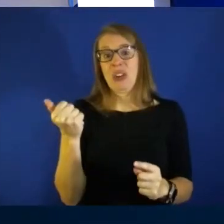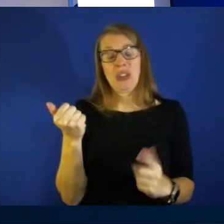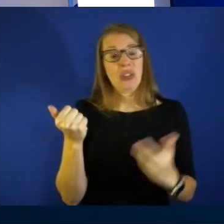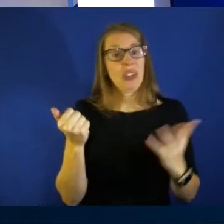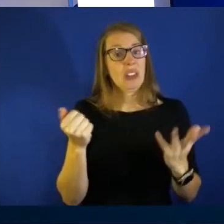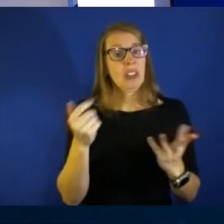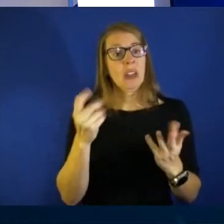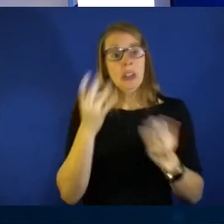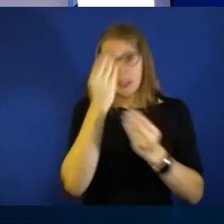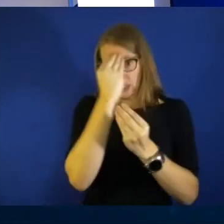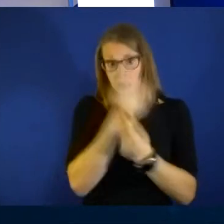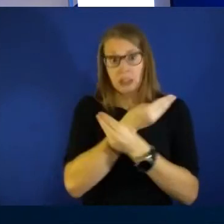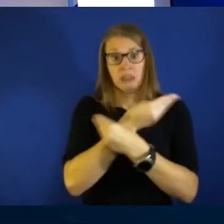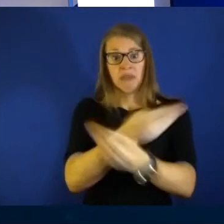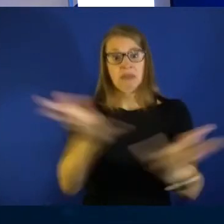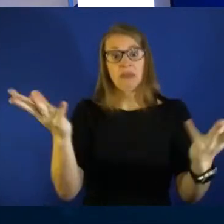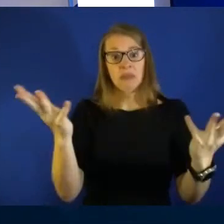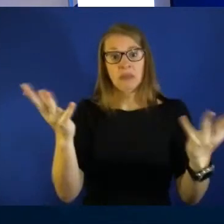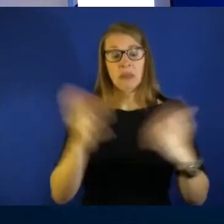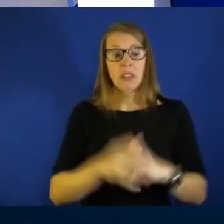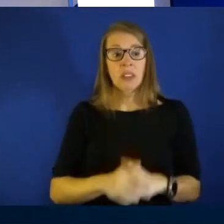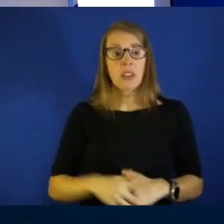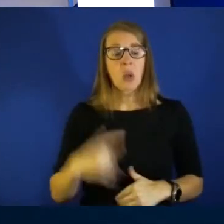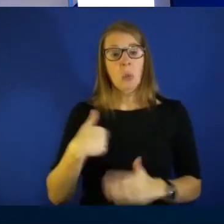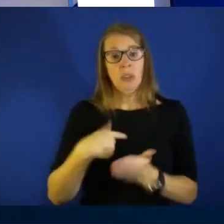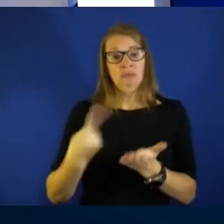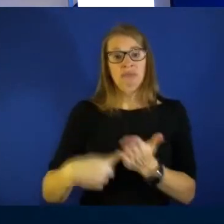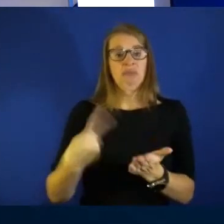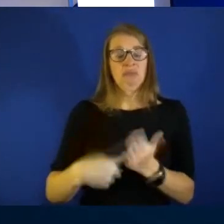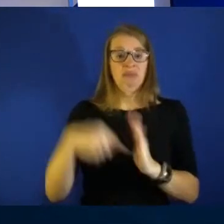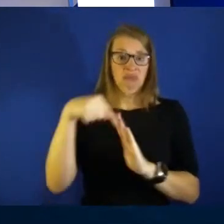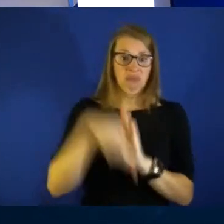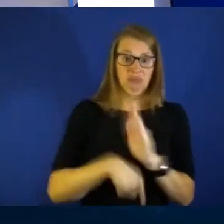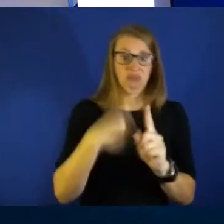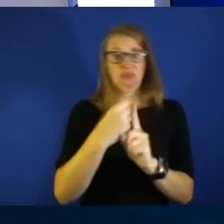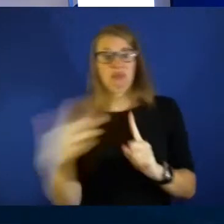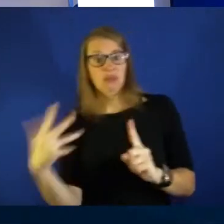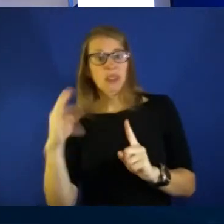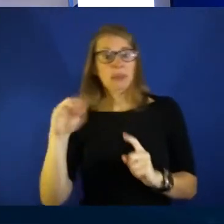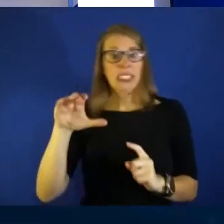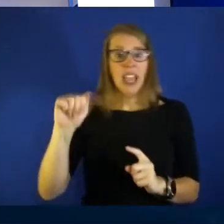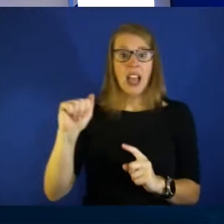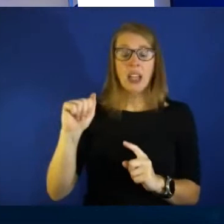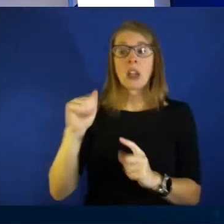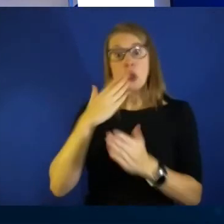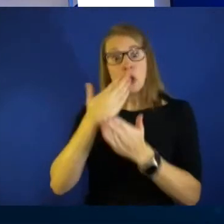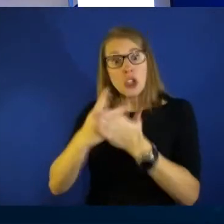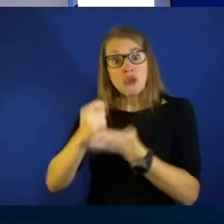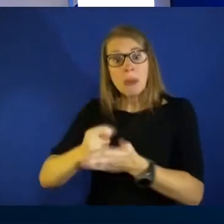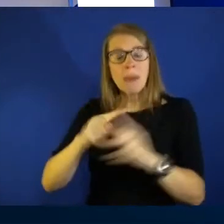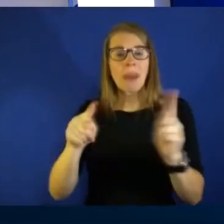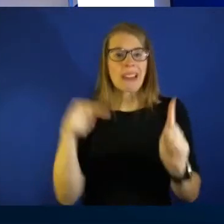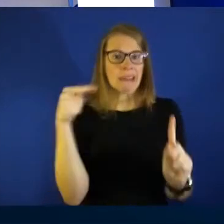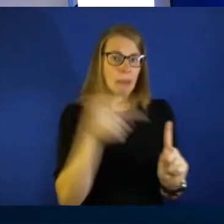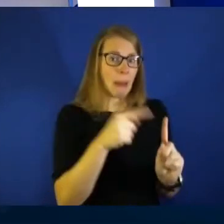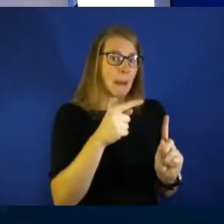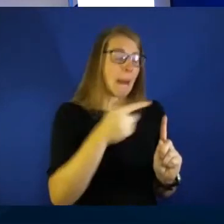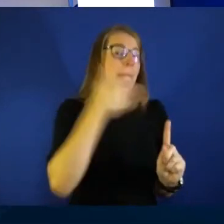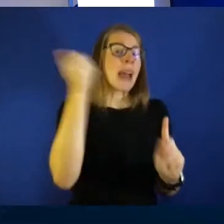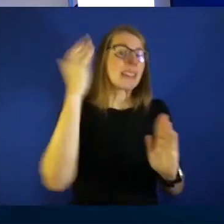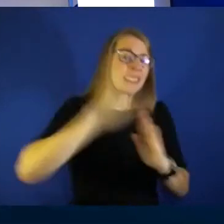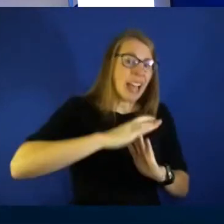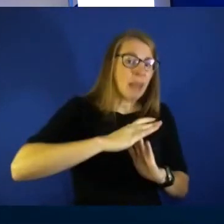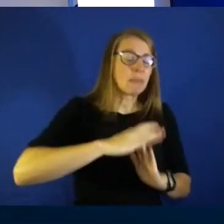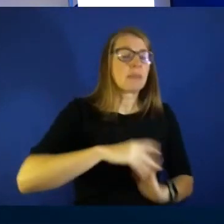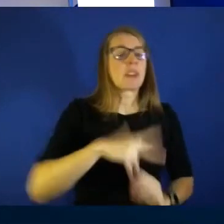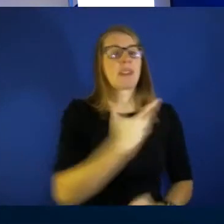board today as we talk and go into detail about monoclonal antibodies and how good they are. But again, nothing's as good as the vaccine. But are